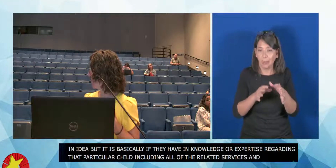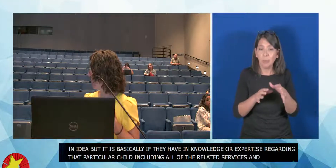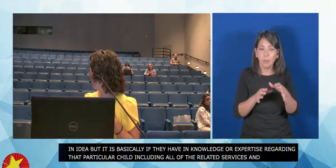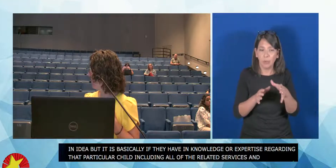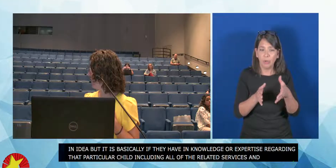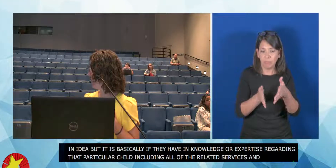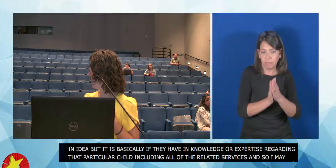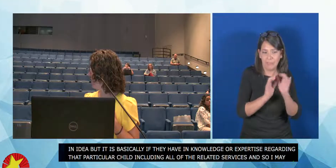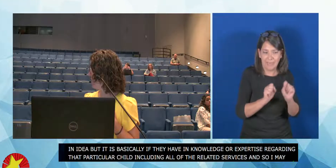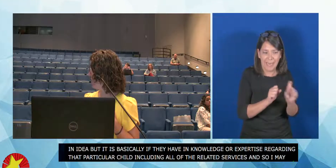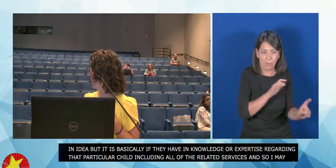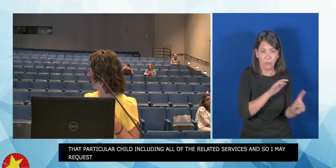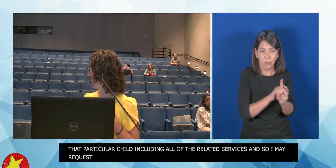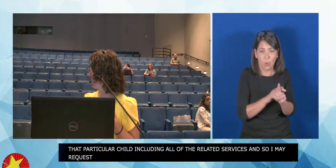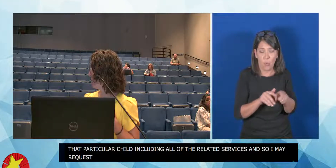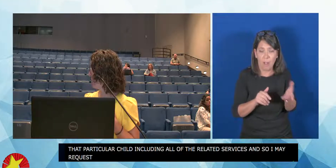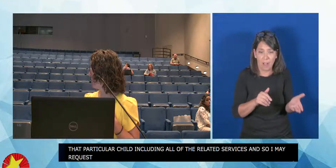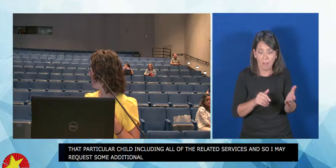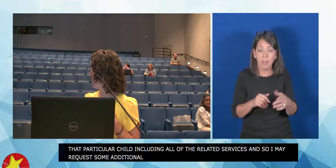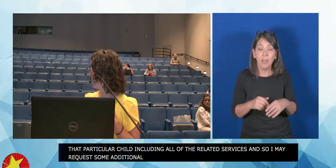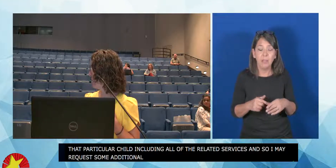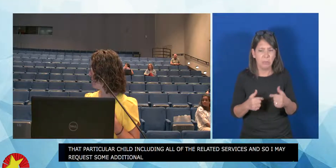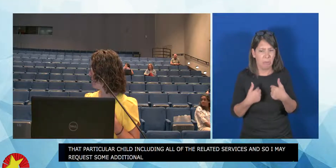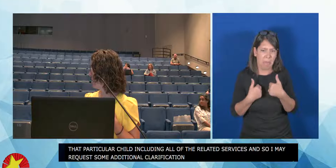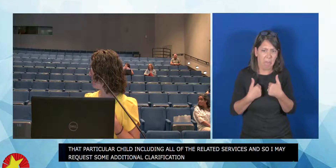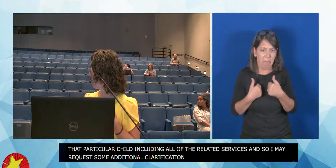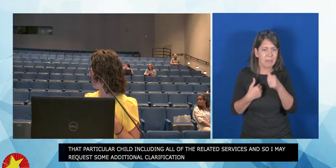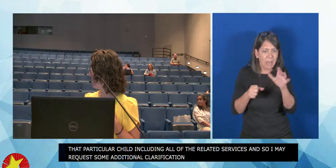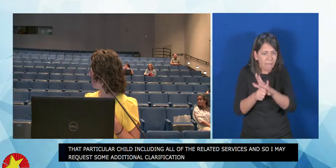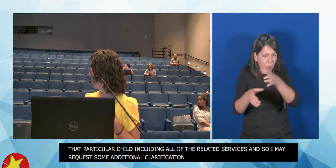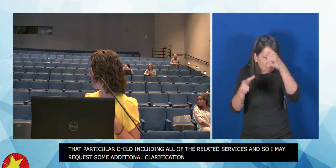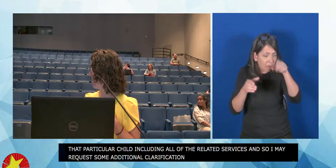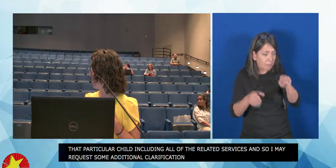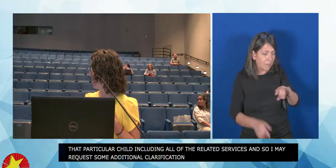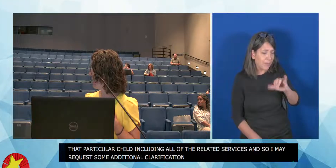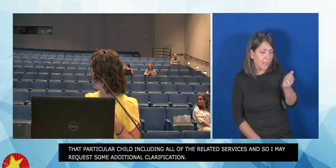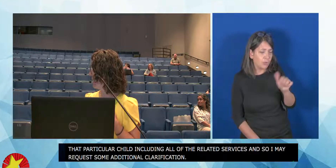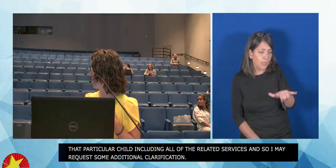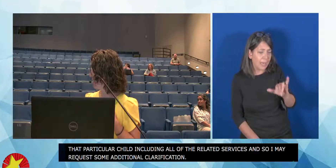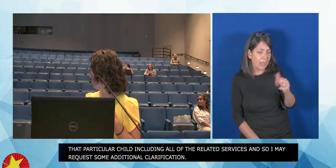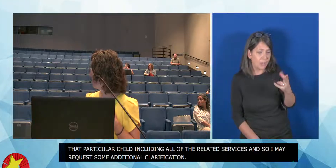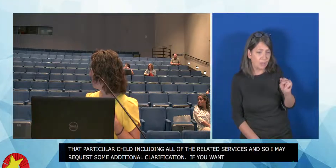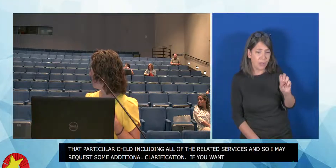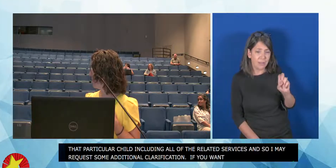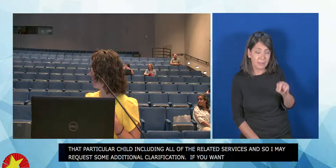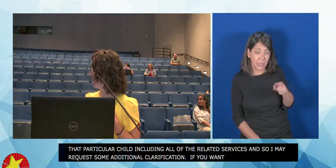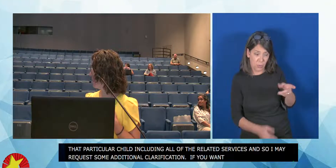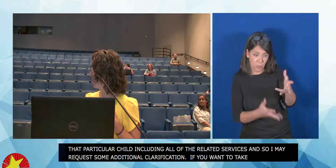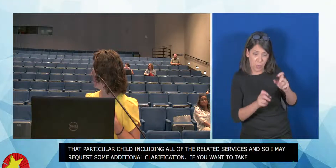from Jay. Do you want to take this specifically?